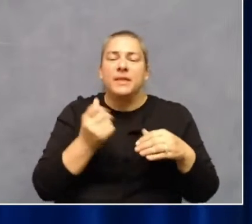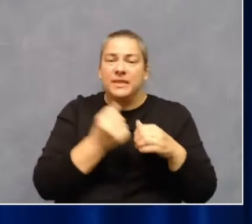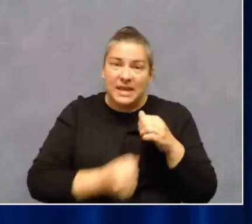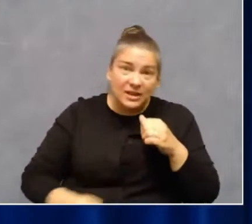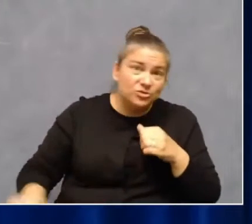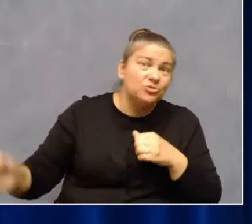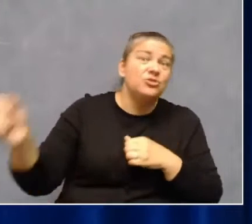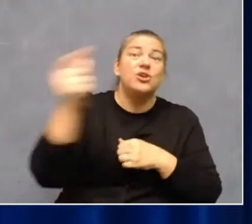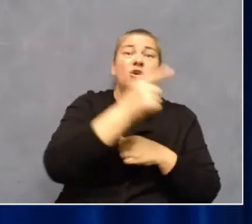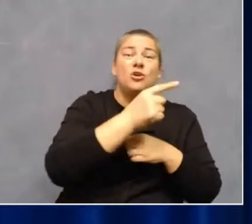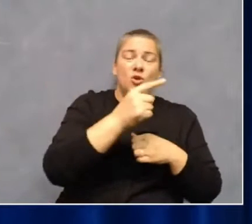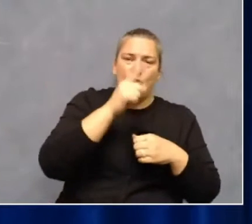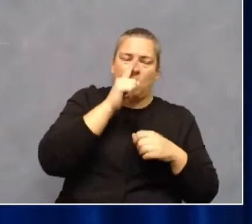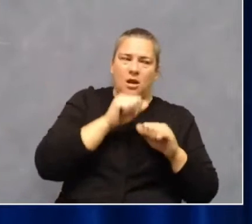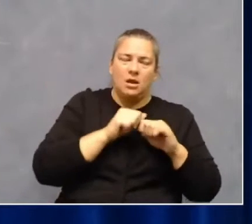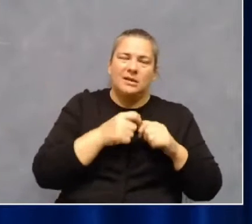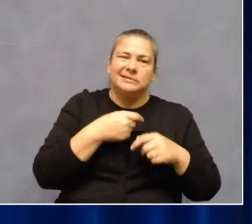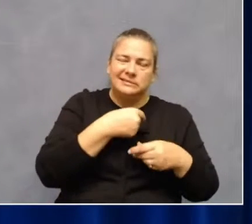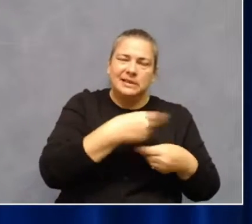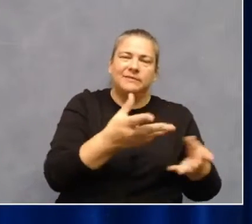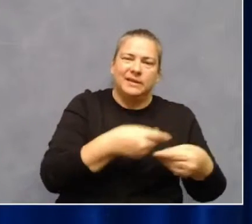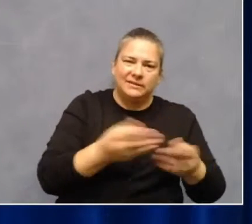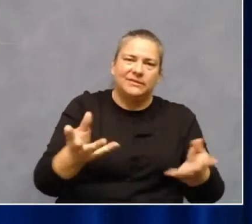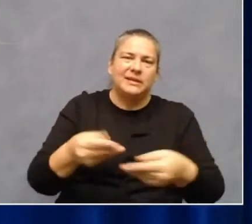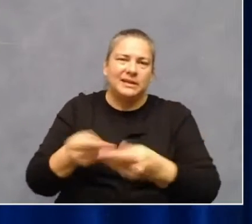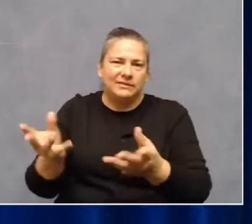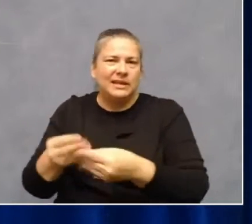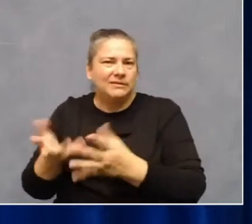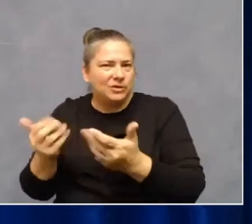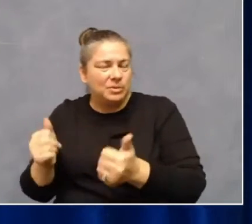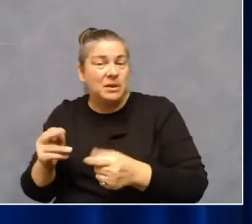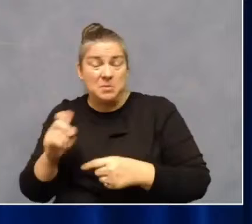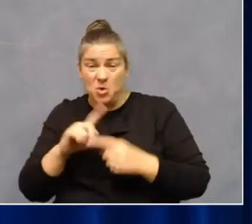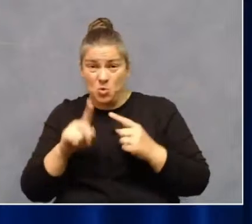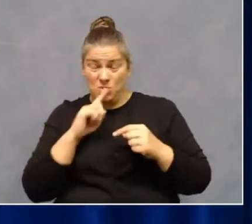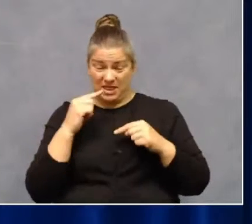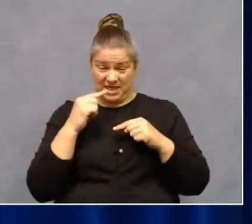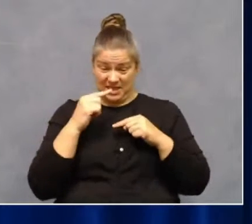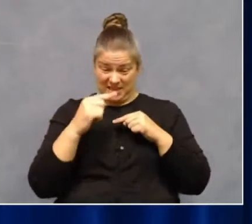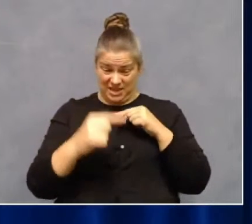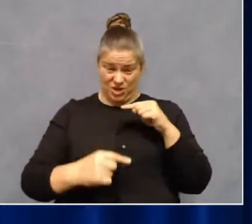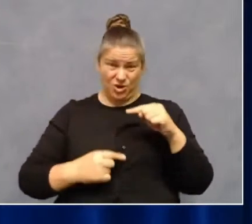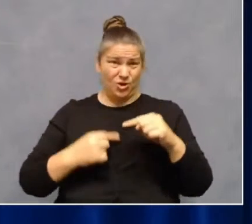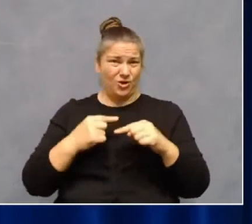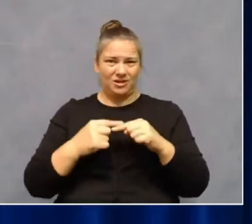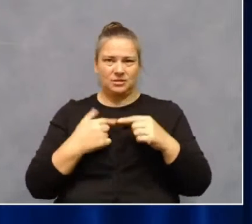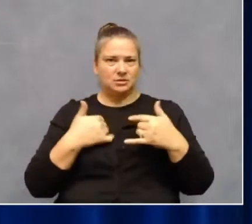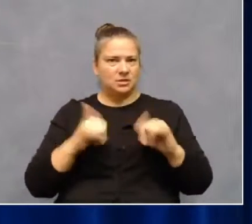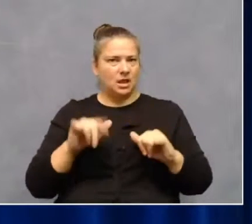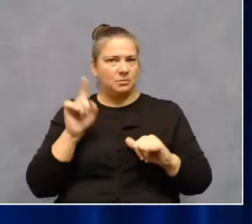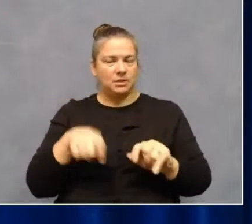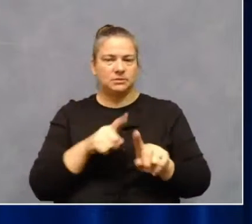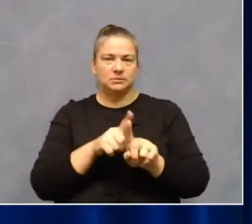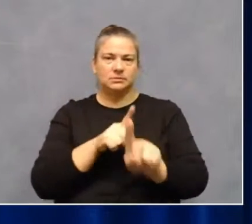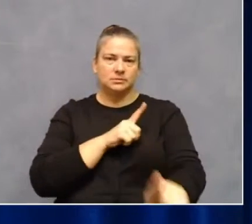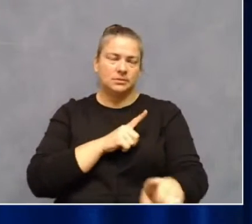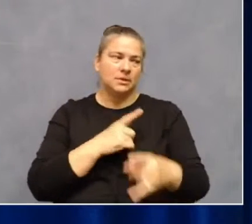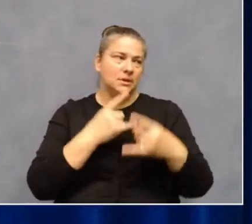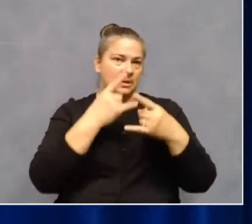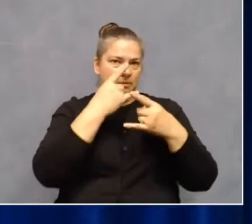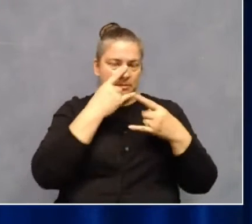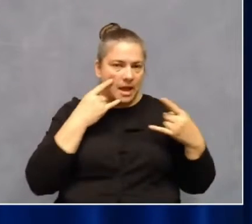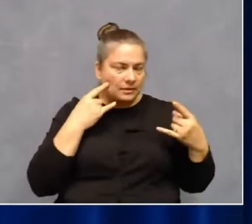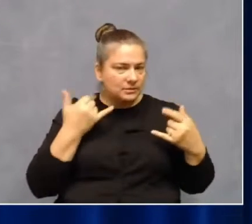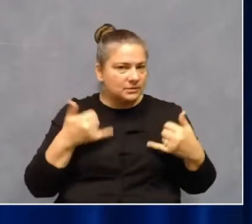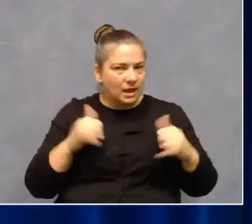population. And even then, throughout that whole year, we are still going to have to keep a 6-foot social distance, wear masks when we're